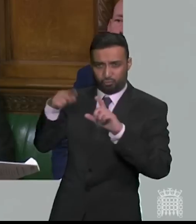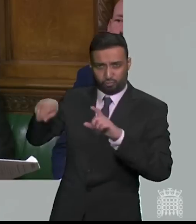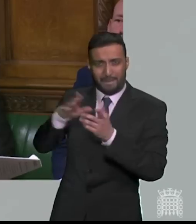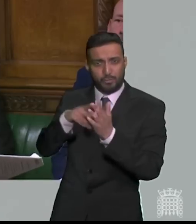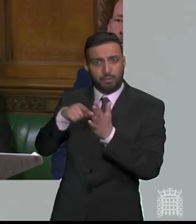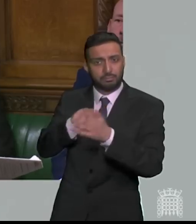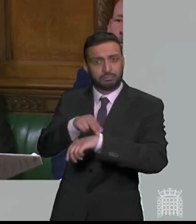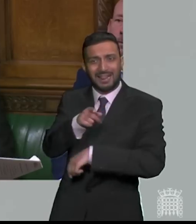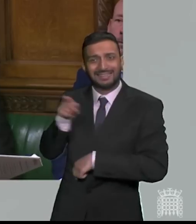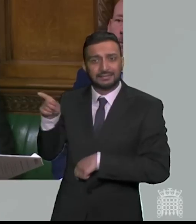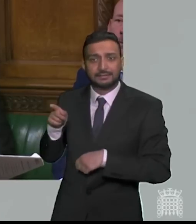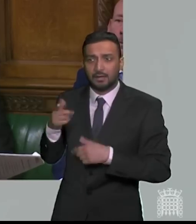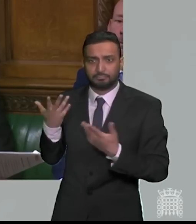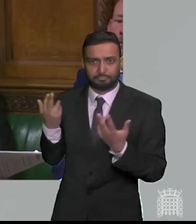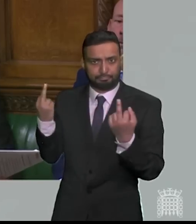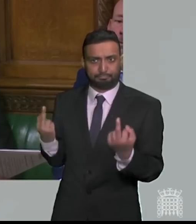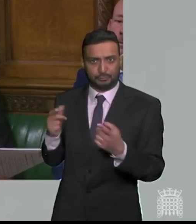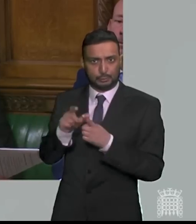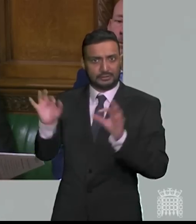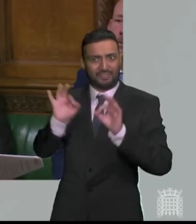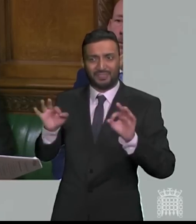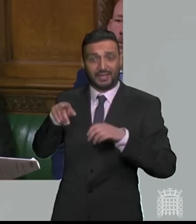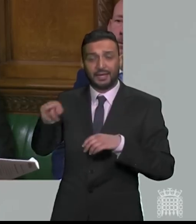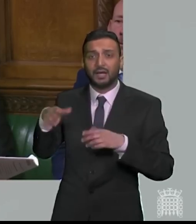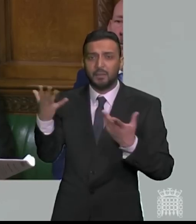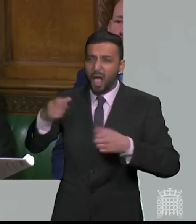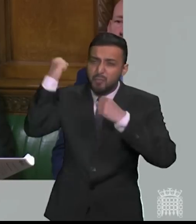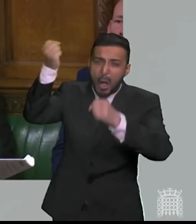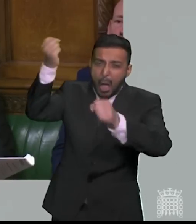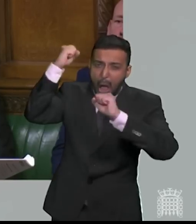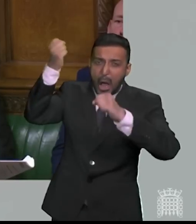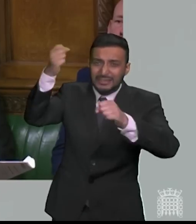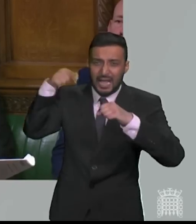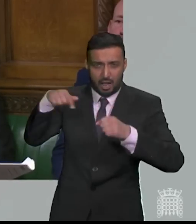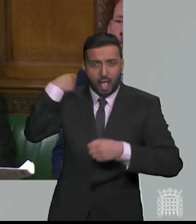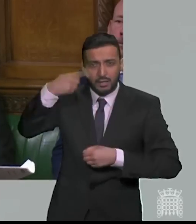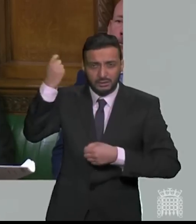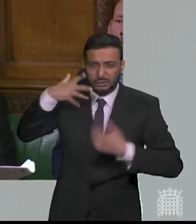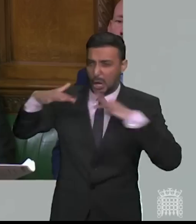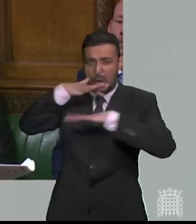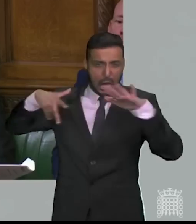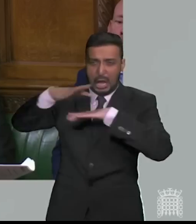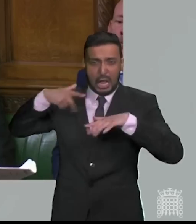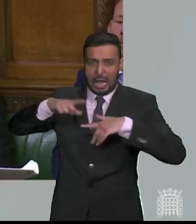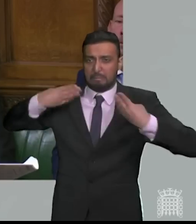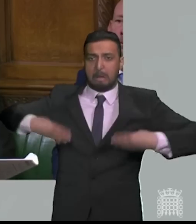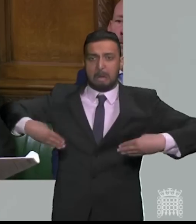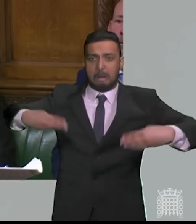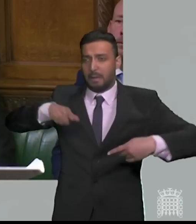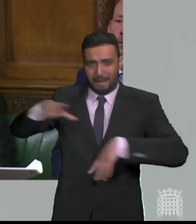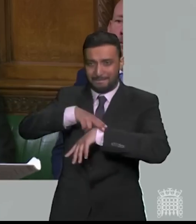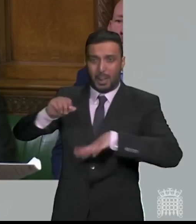nothing, whilst eco-protesters were wreaking havoc in our capital. Does the Prime Minister agree with us? The moment those activists stand on the road, they